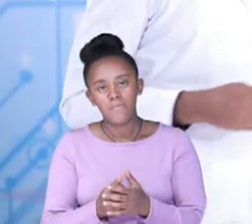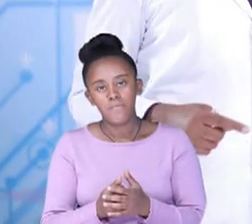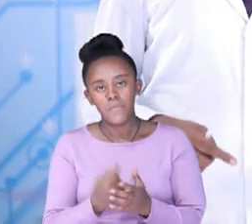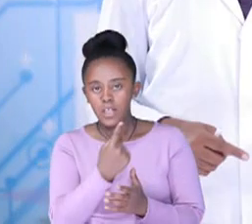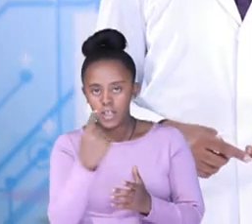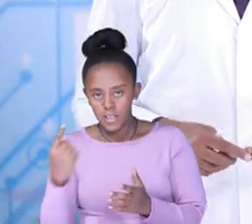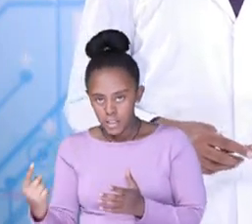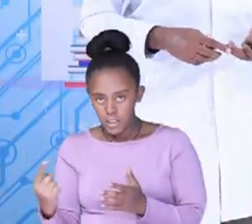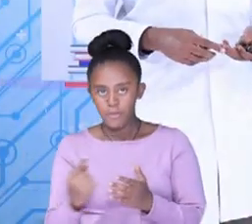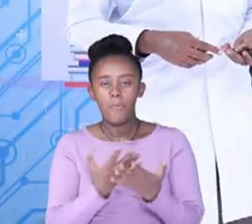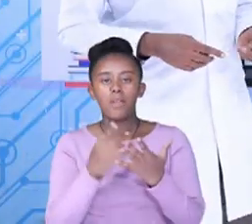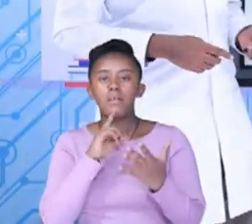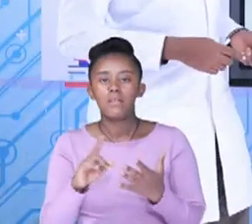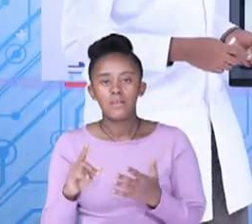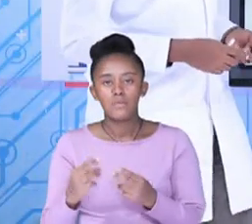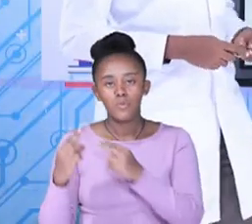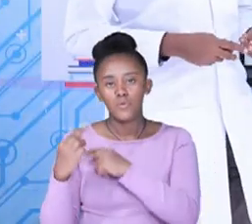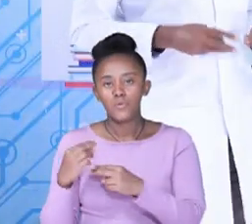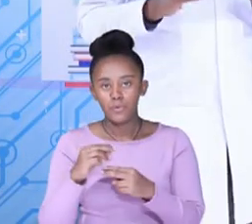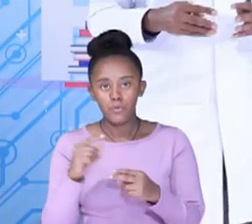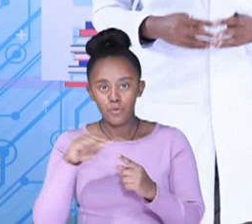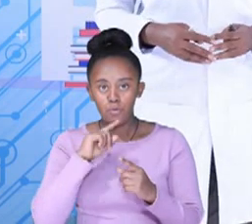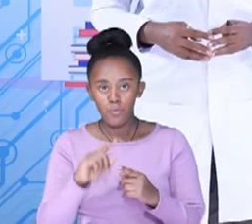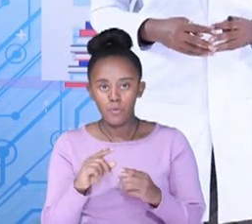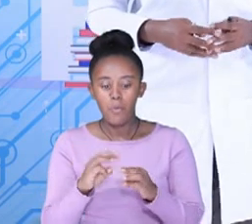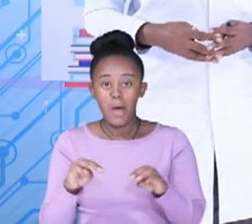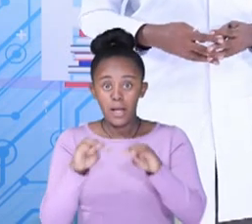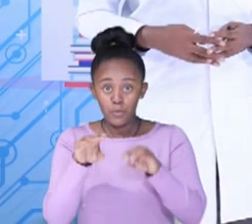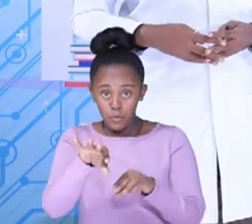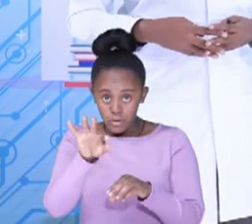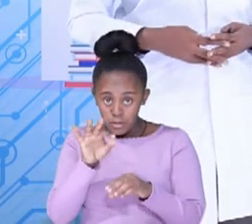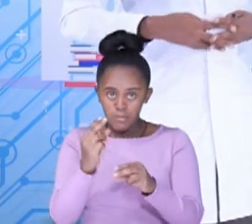such materials are responsible for magnet to exist naturally.